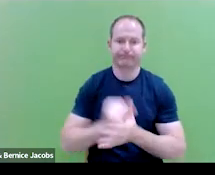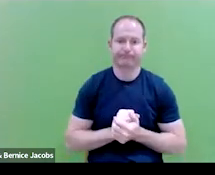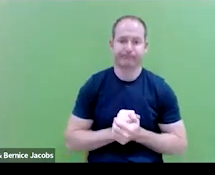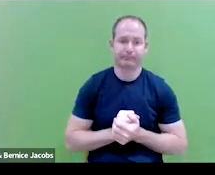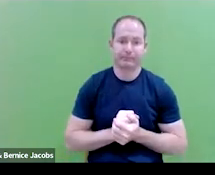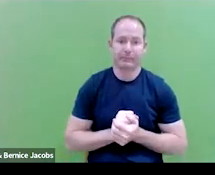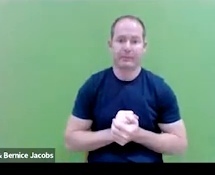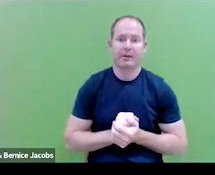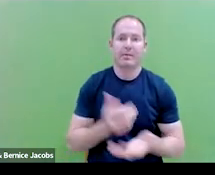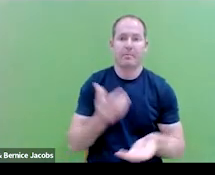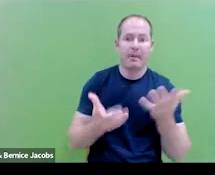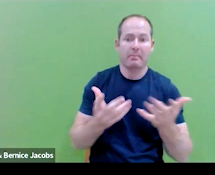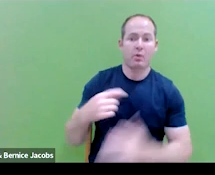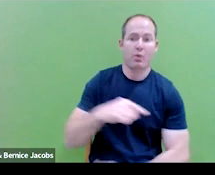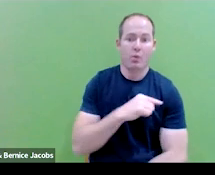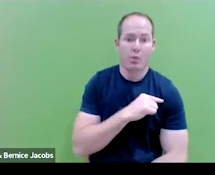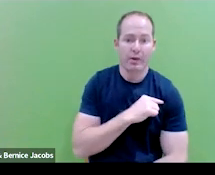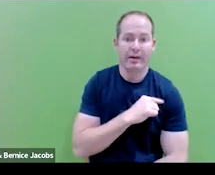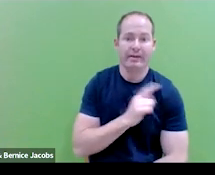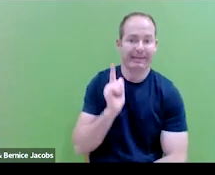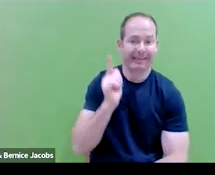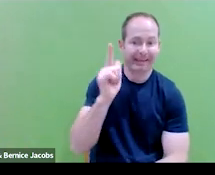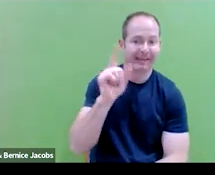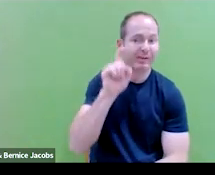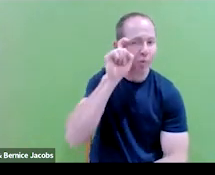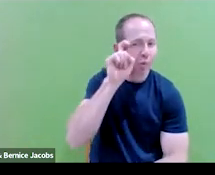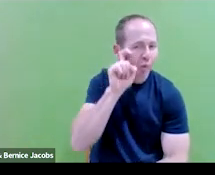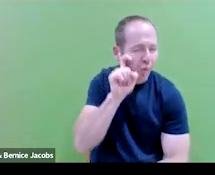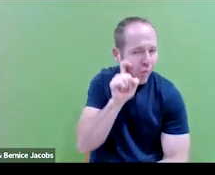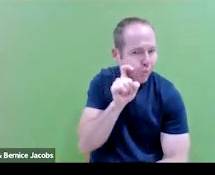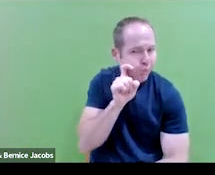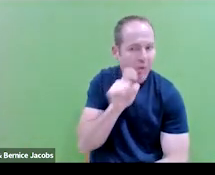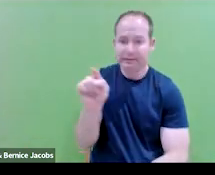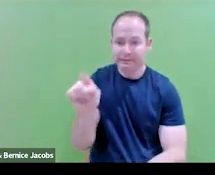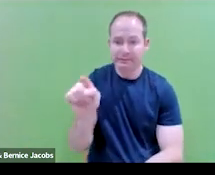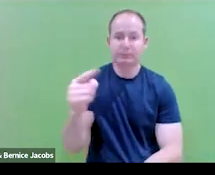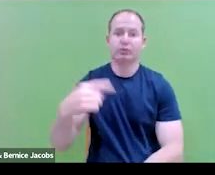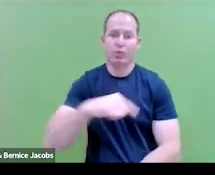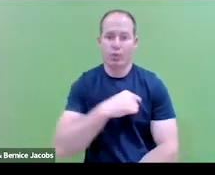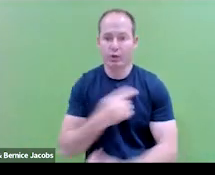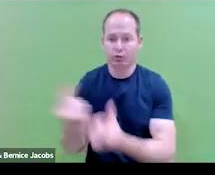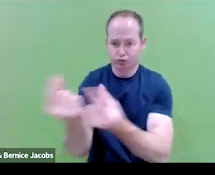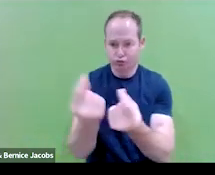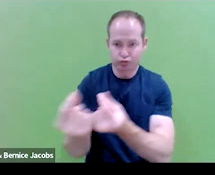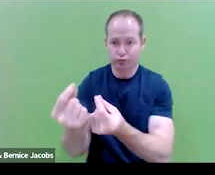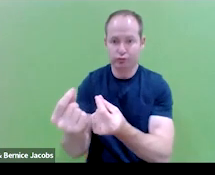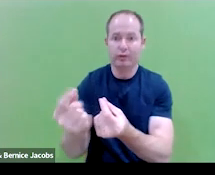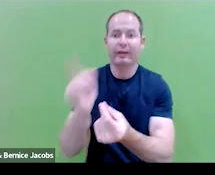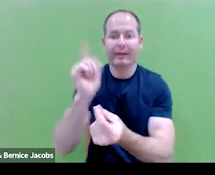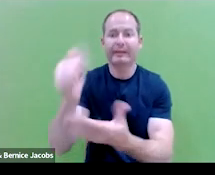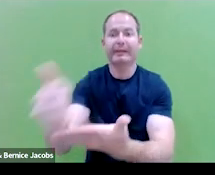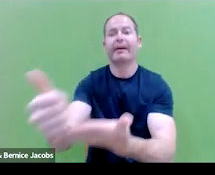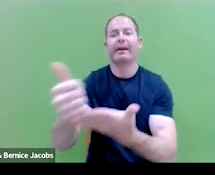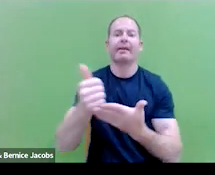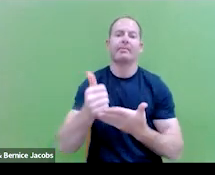is older, an elderly person, we would be the beneficiaries of the design we're putting in place today. So it's important that we